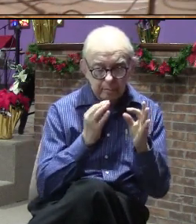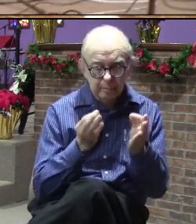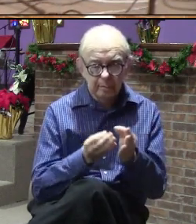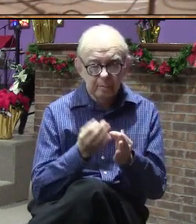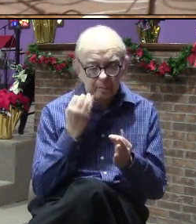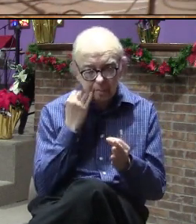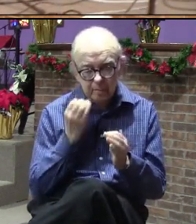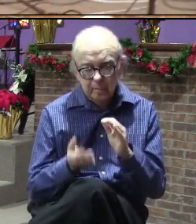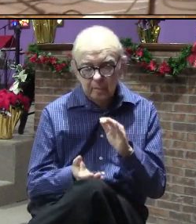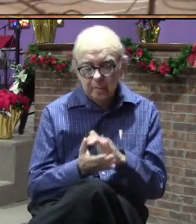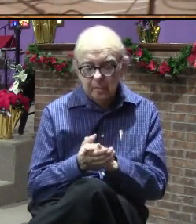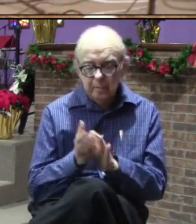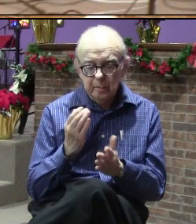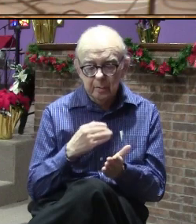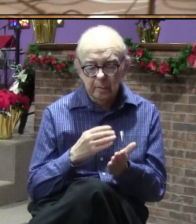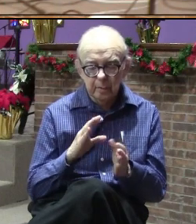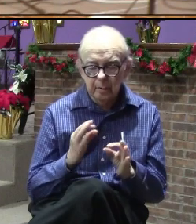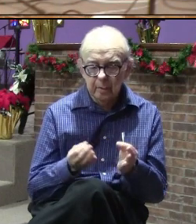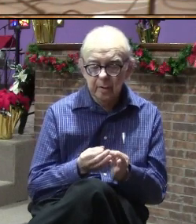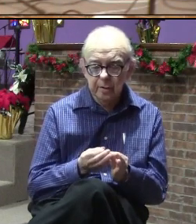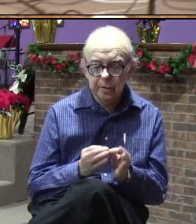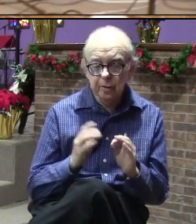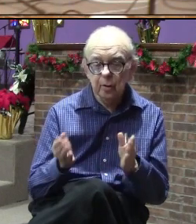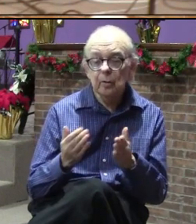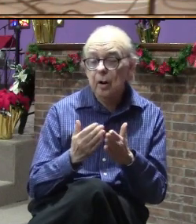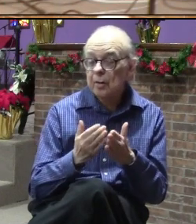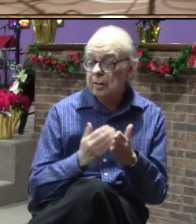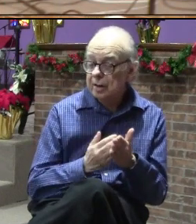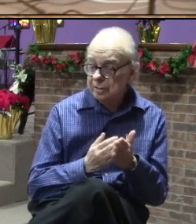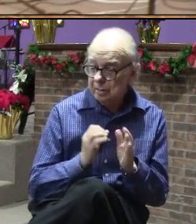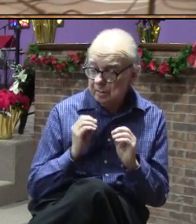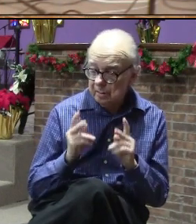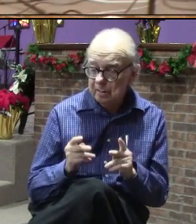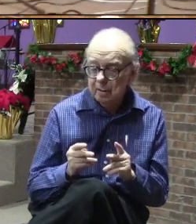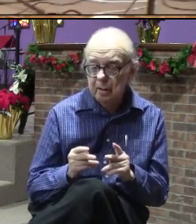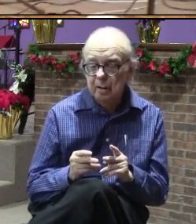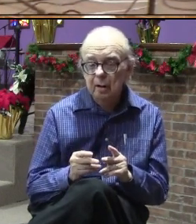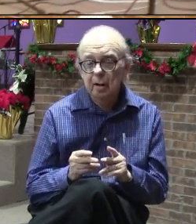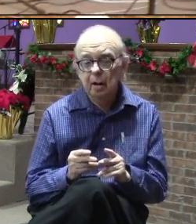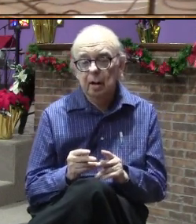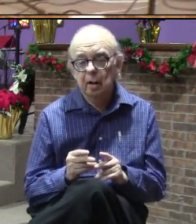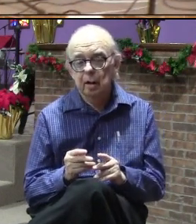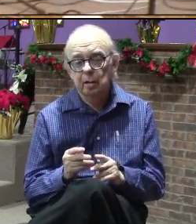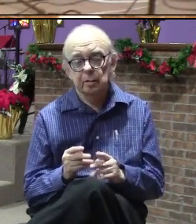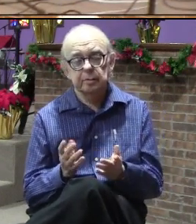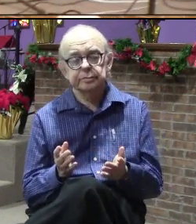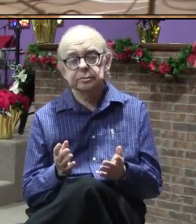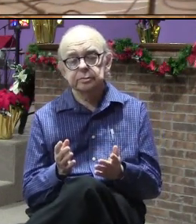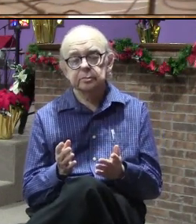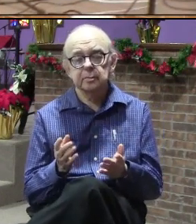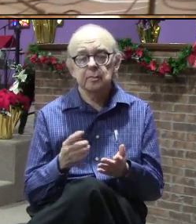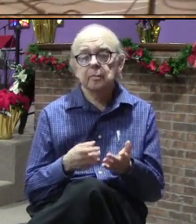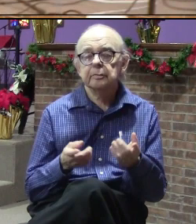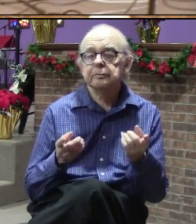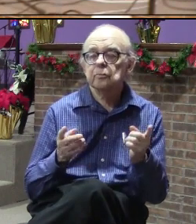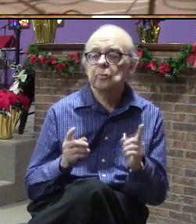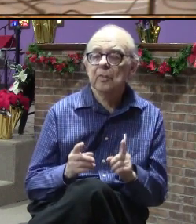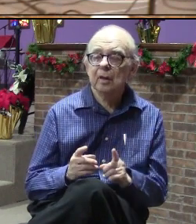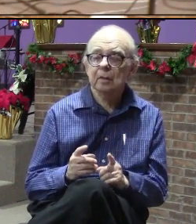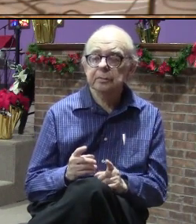you've married into the family, you go on the list. Okay? And she's got an order in which they all go. And so what happens is,